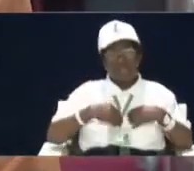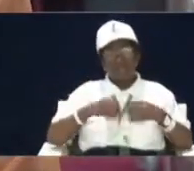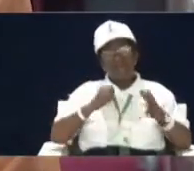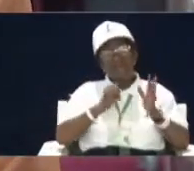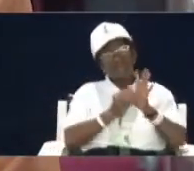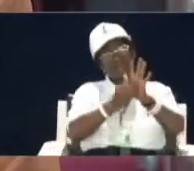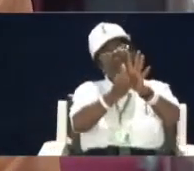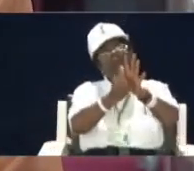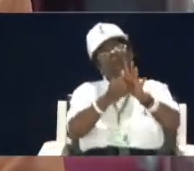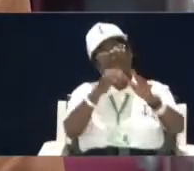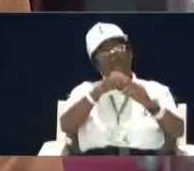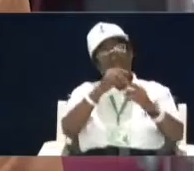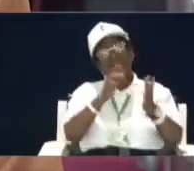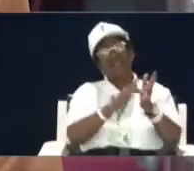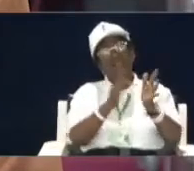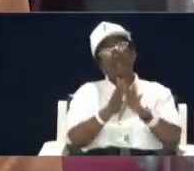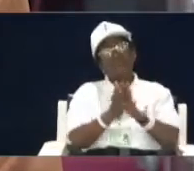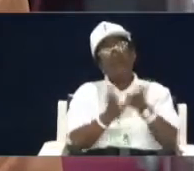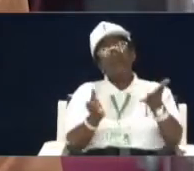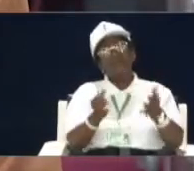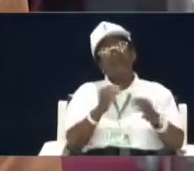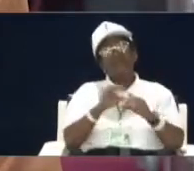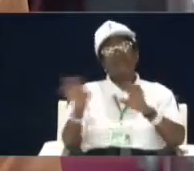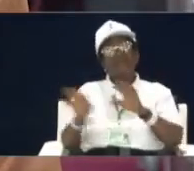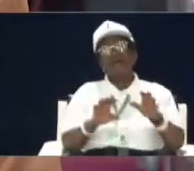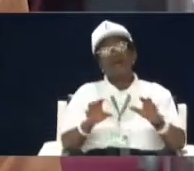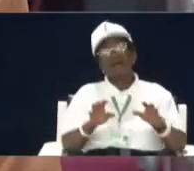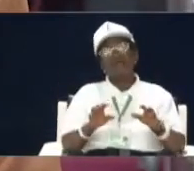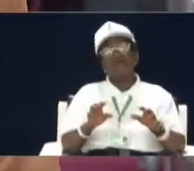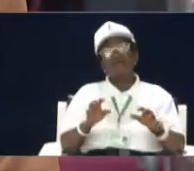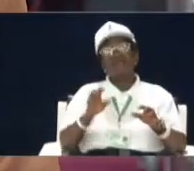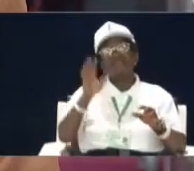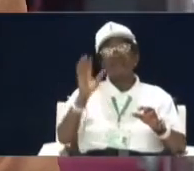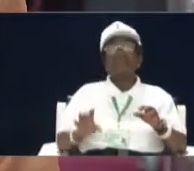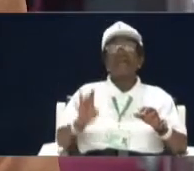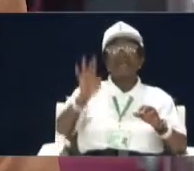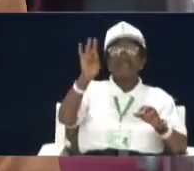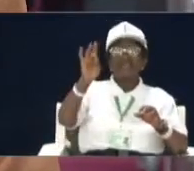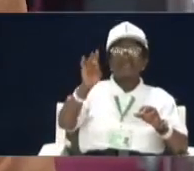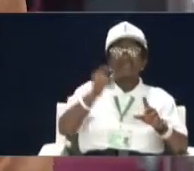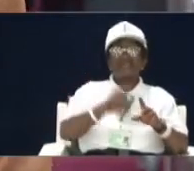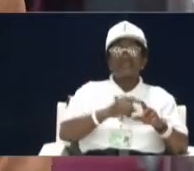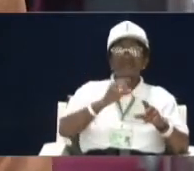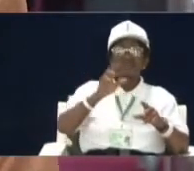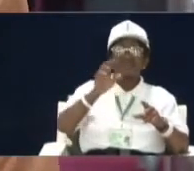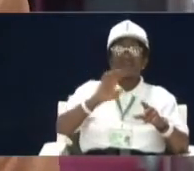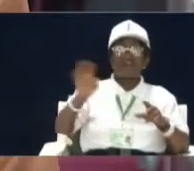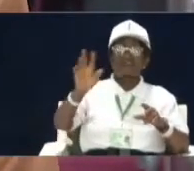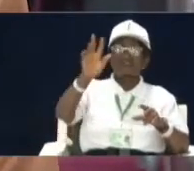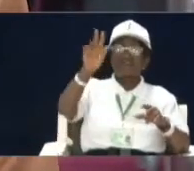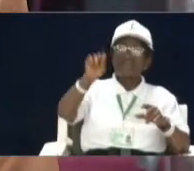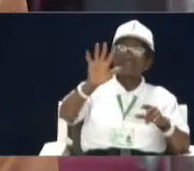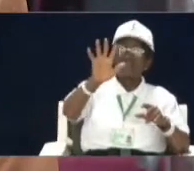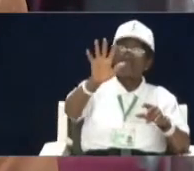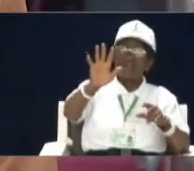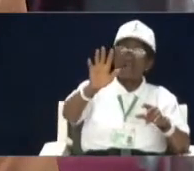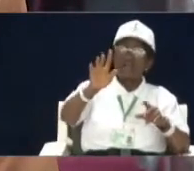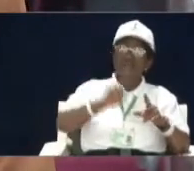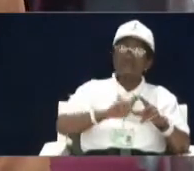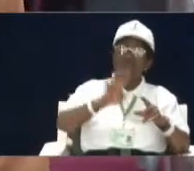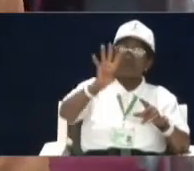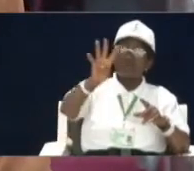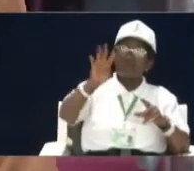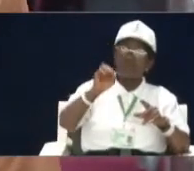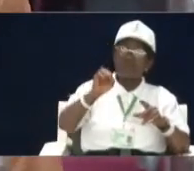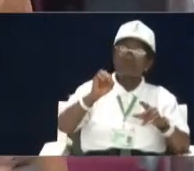in the Bible. In Acts of the Apostles chapter 8 from verse 35 to 40. Acts 8,